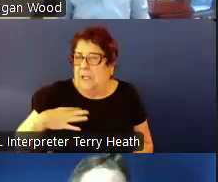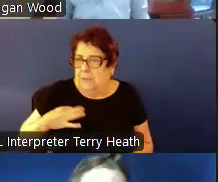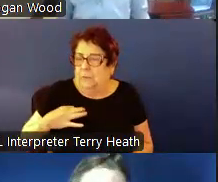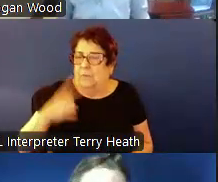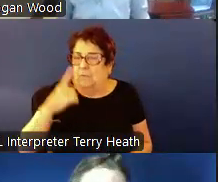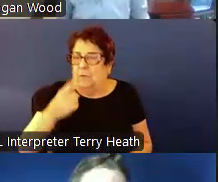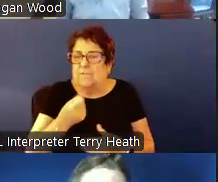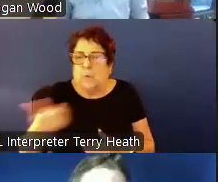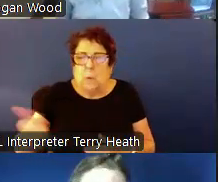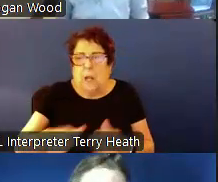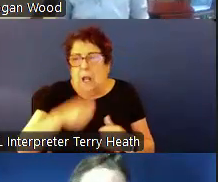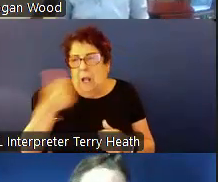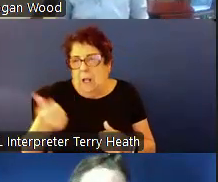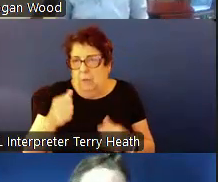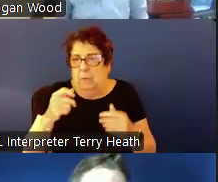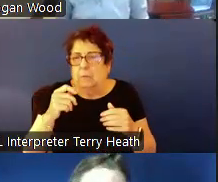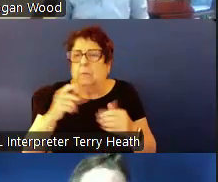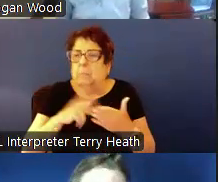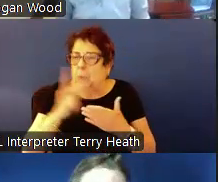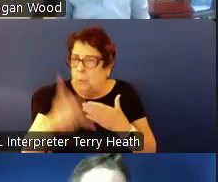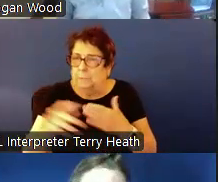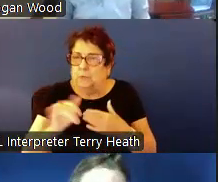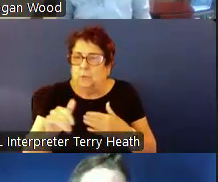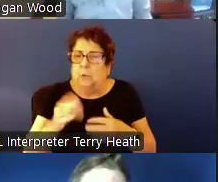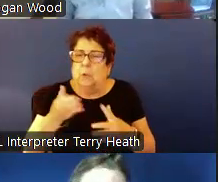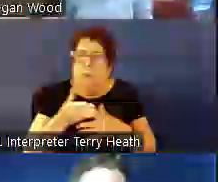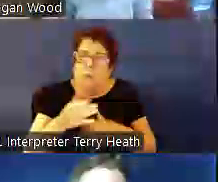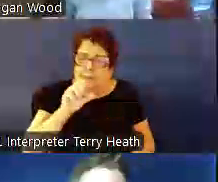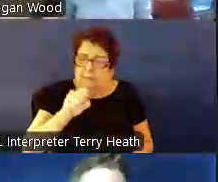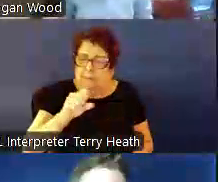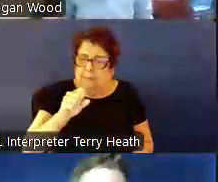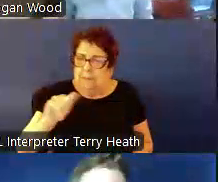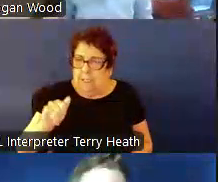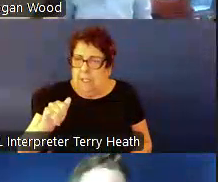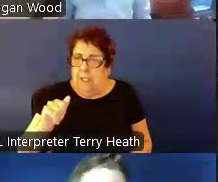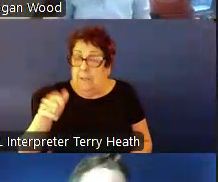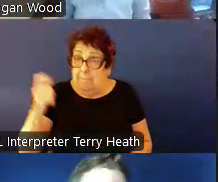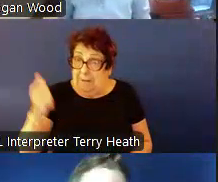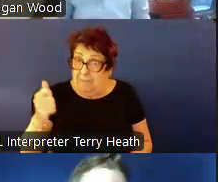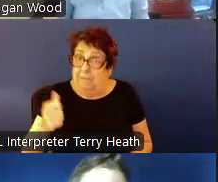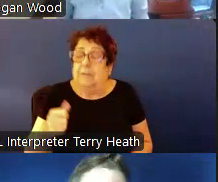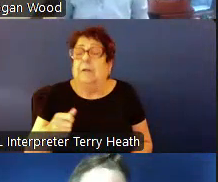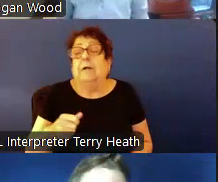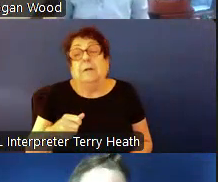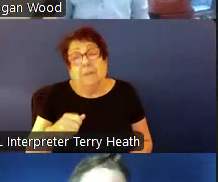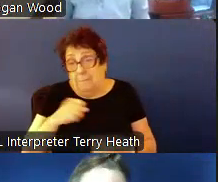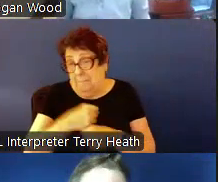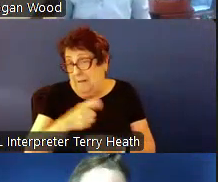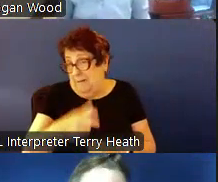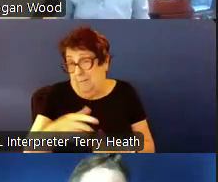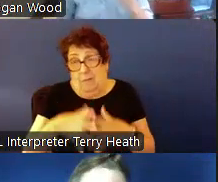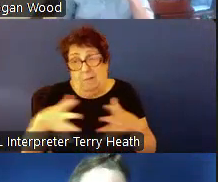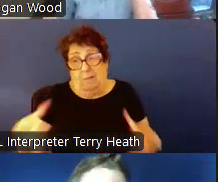benefit, it made him much more comfortable. But we do have challenges. I mean, there are